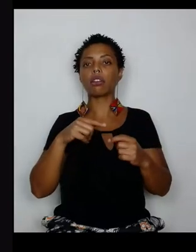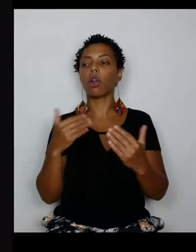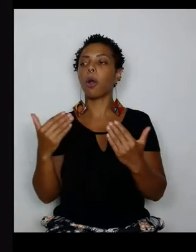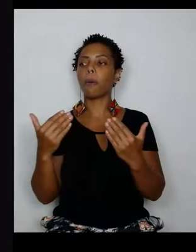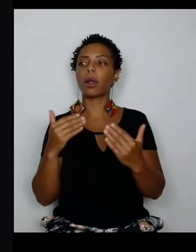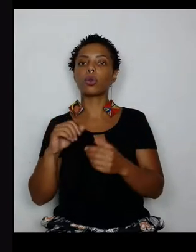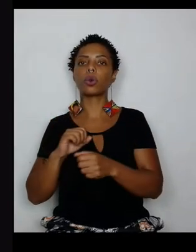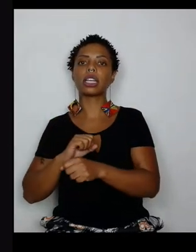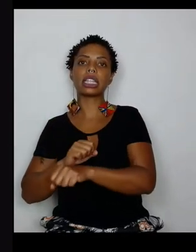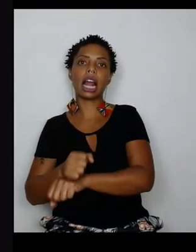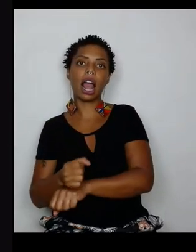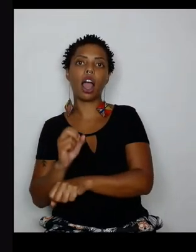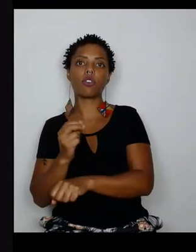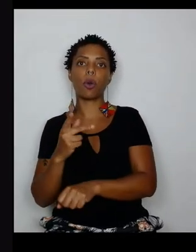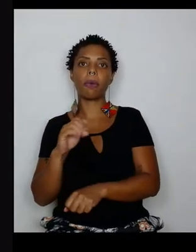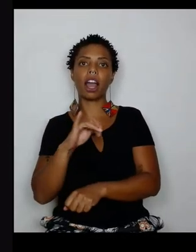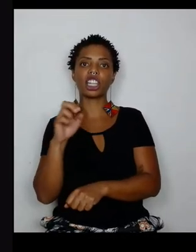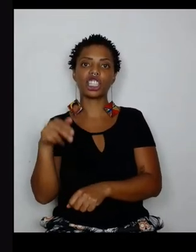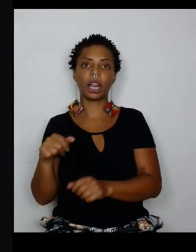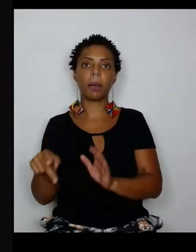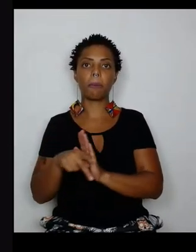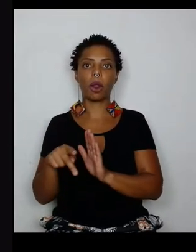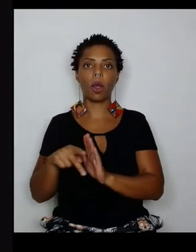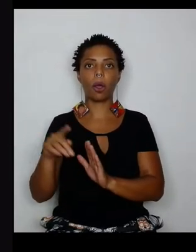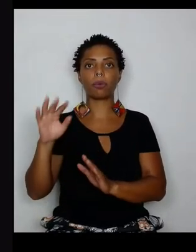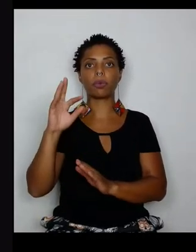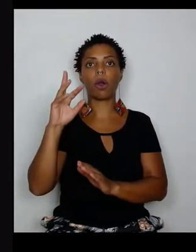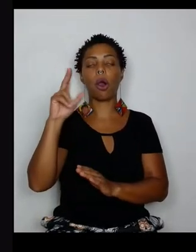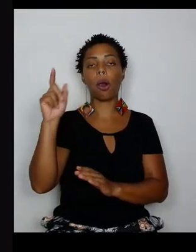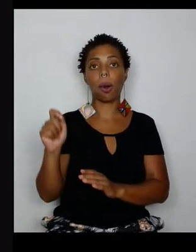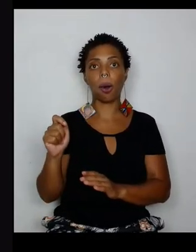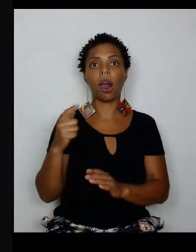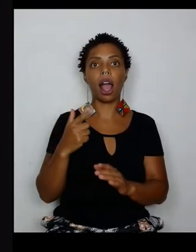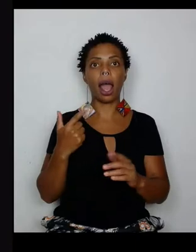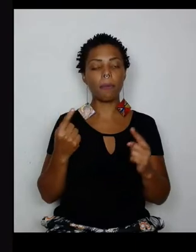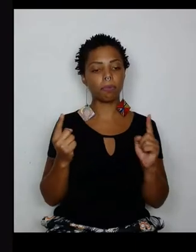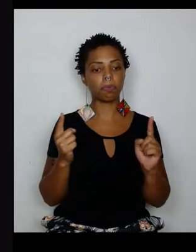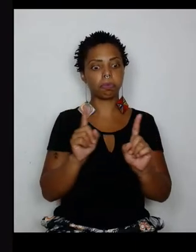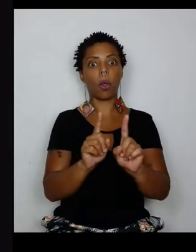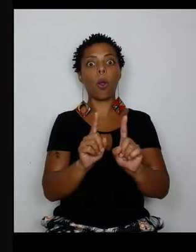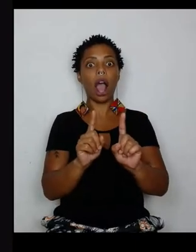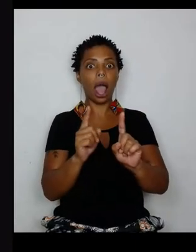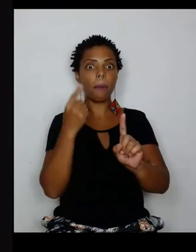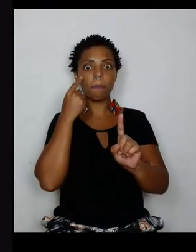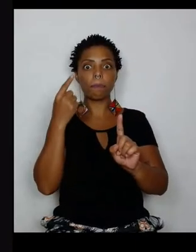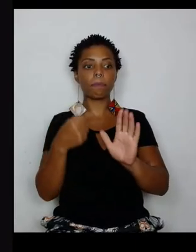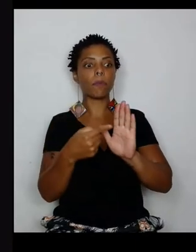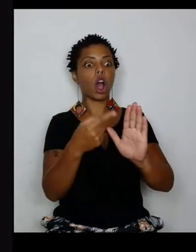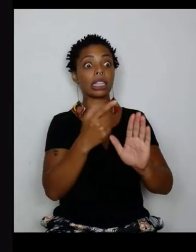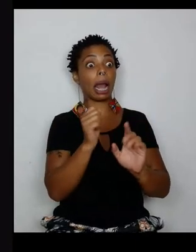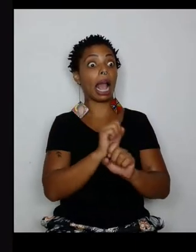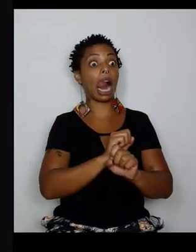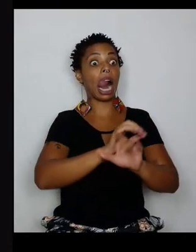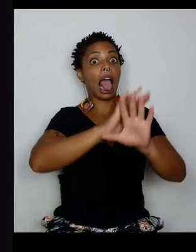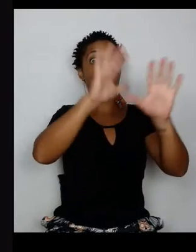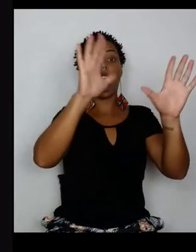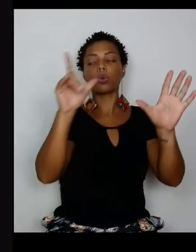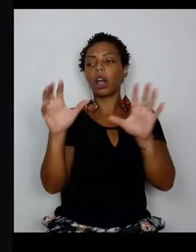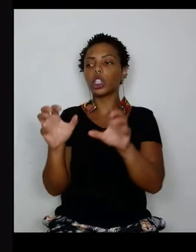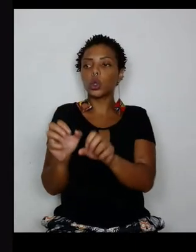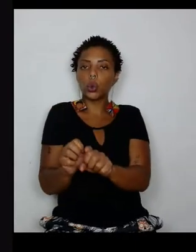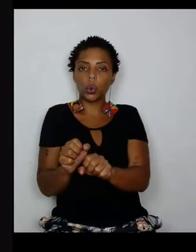accentuates their whiteness the durability of this trope is amply represented in 19th